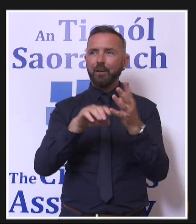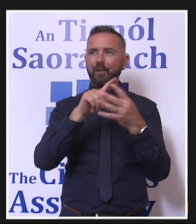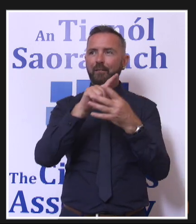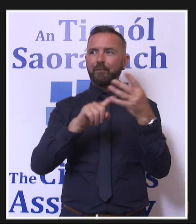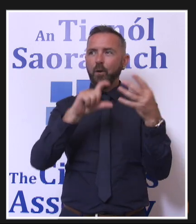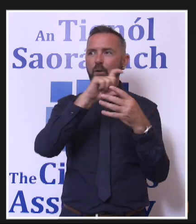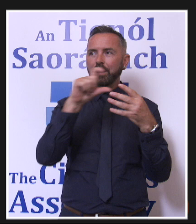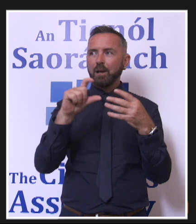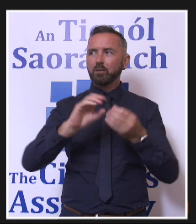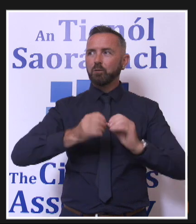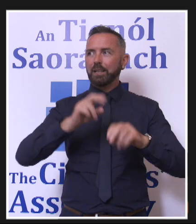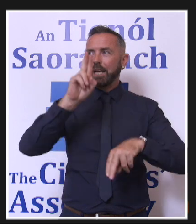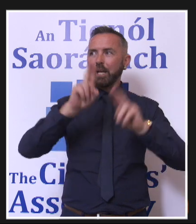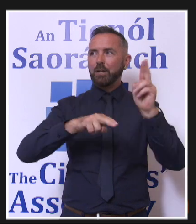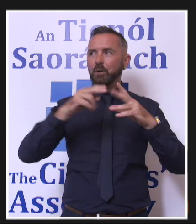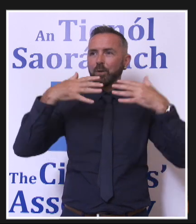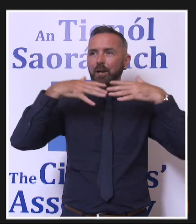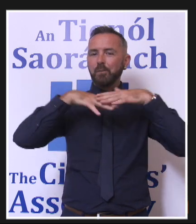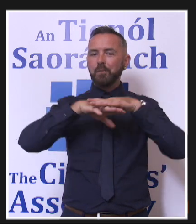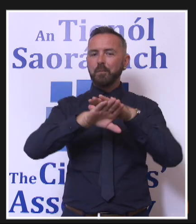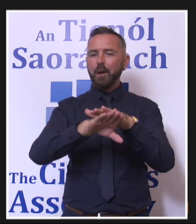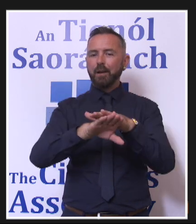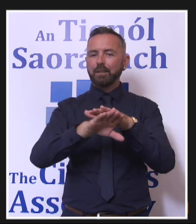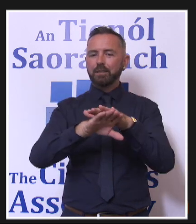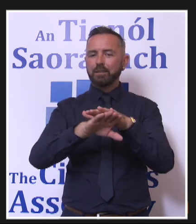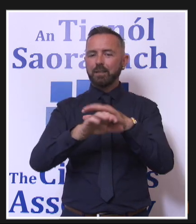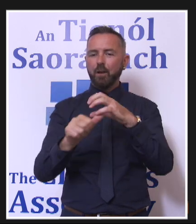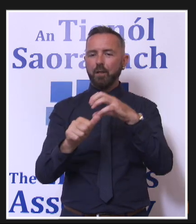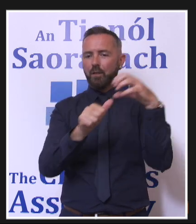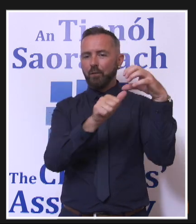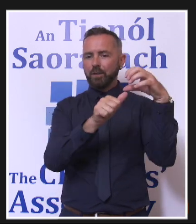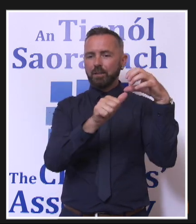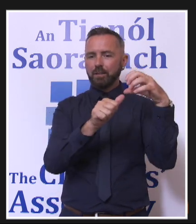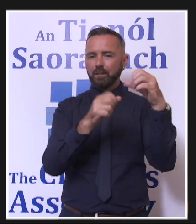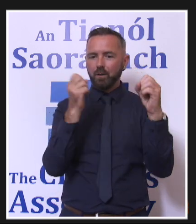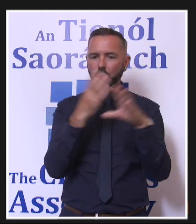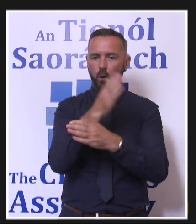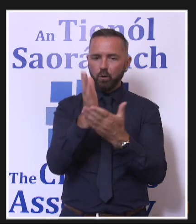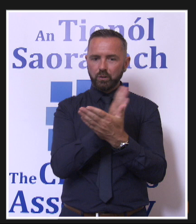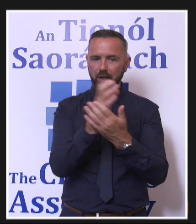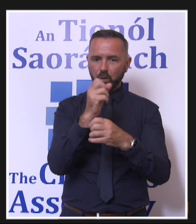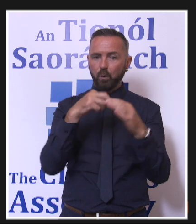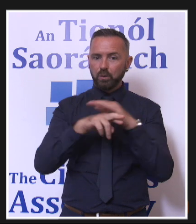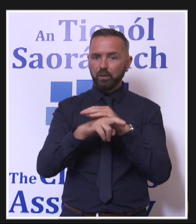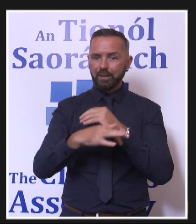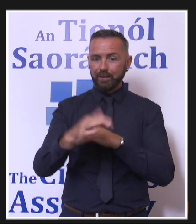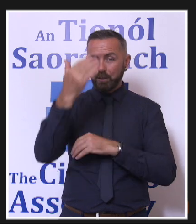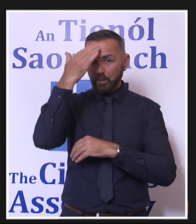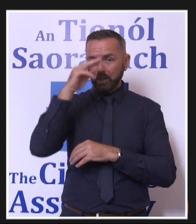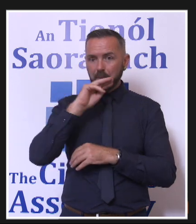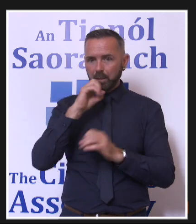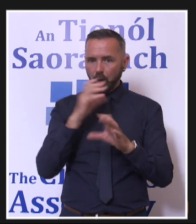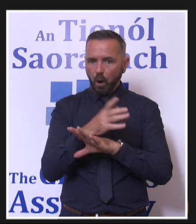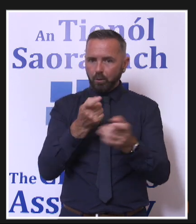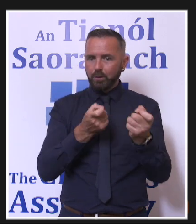would create a new entity that was a combined authority that you were all shareholders in. You all